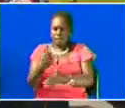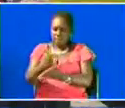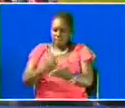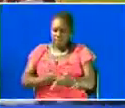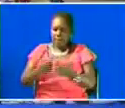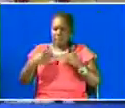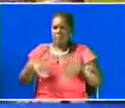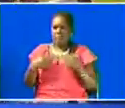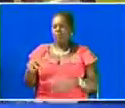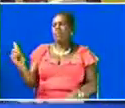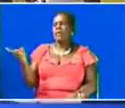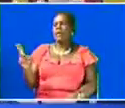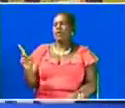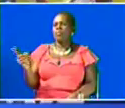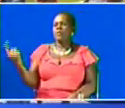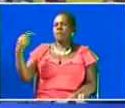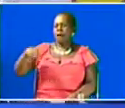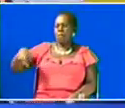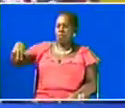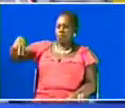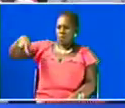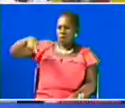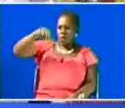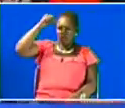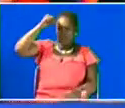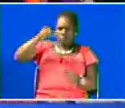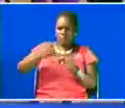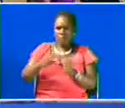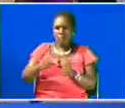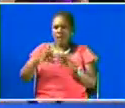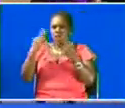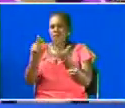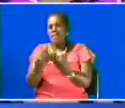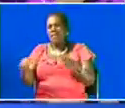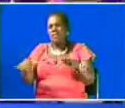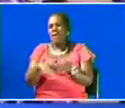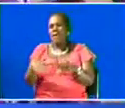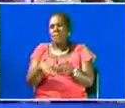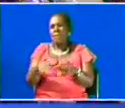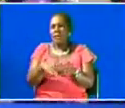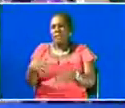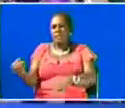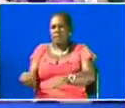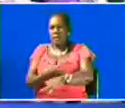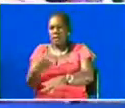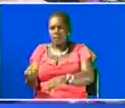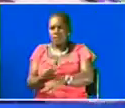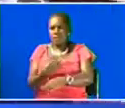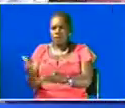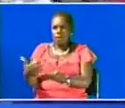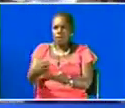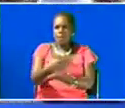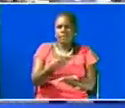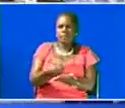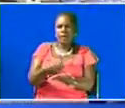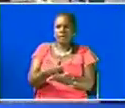of residents of Nairobi turned up for a walk to remember loved ones lost, honor survivors of all cancers, and raise money to